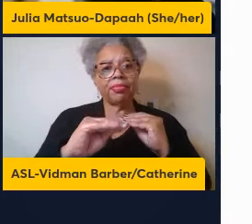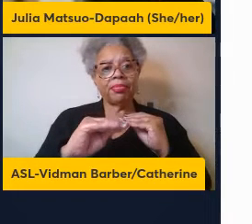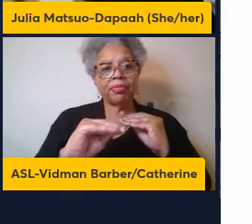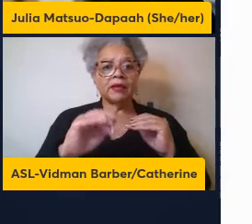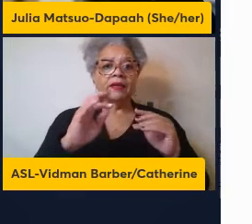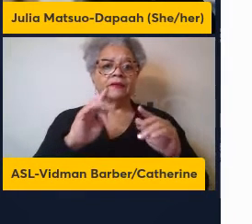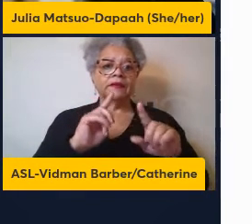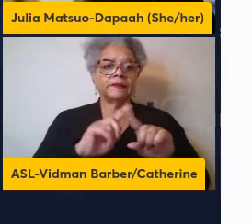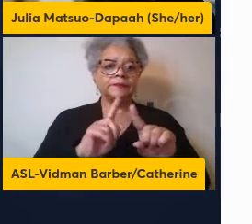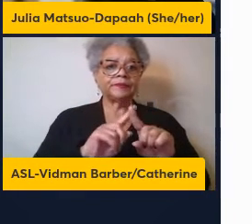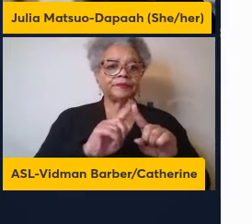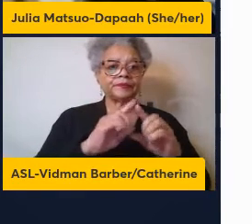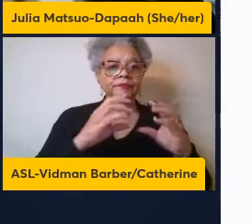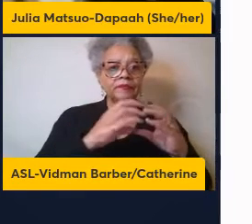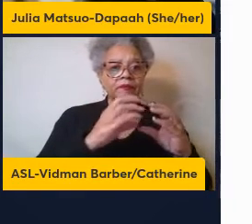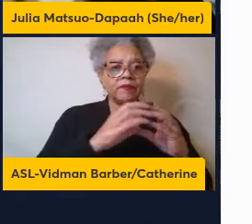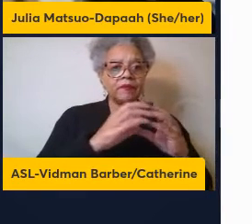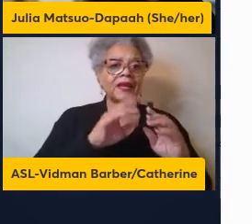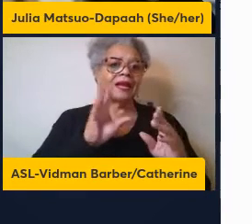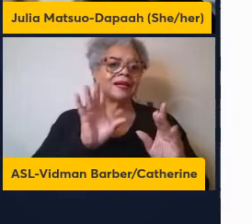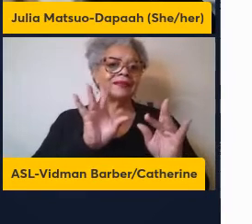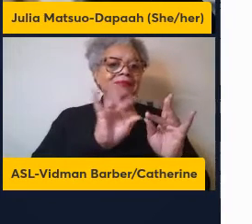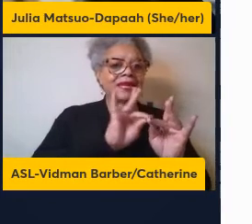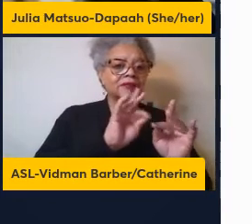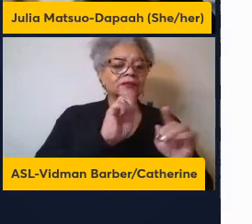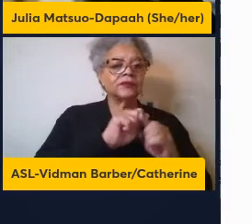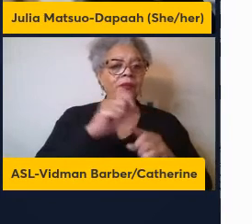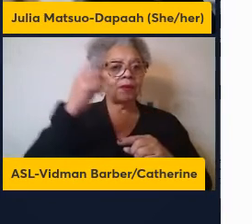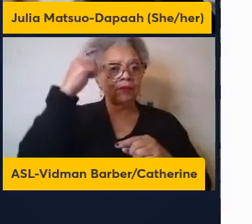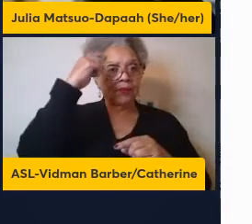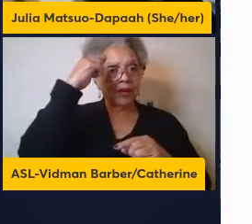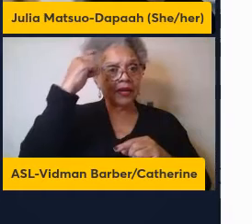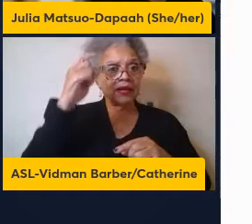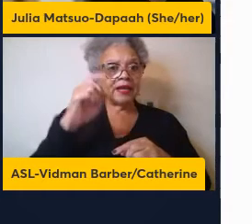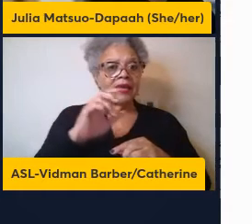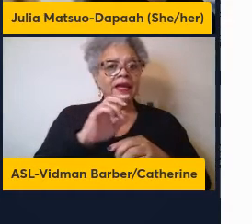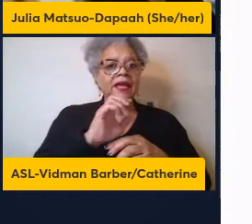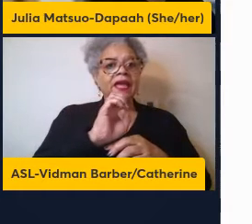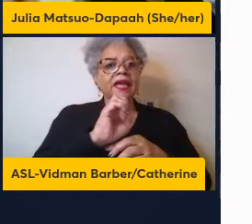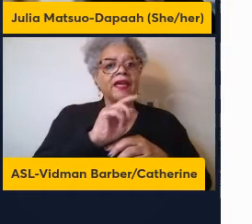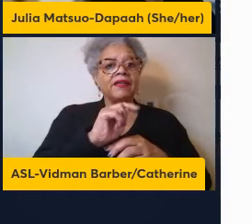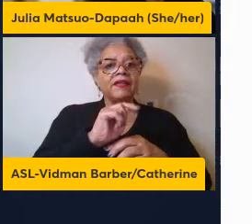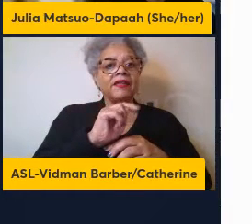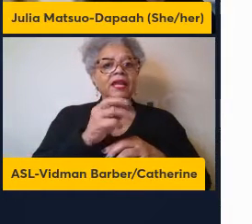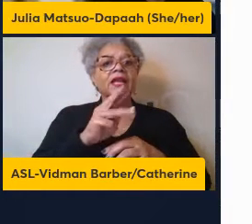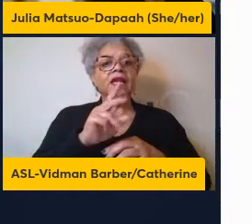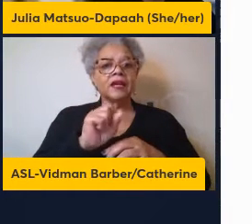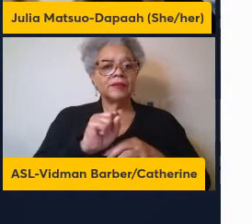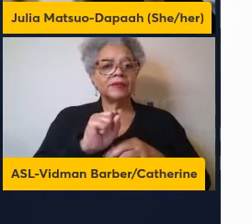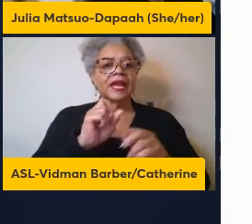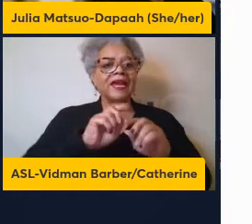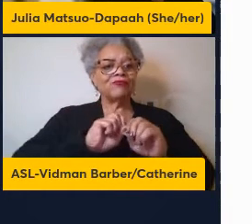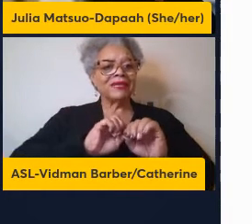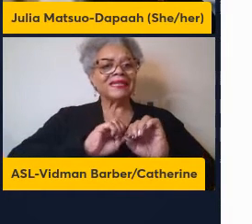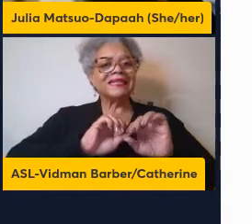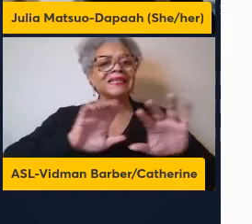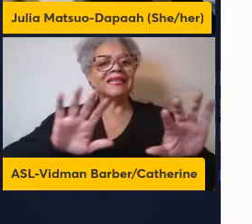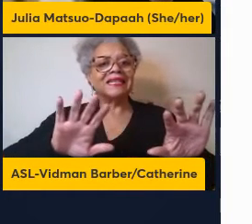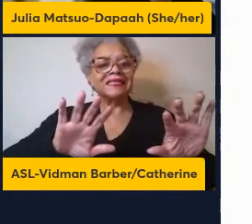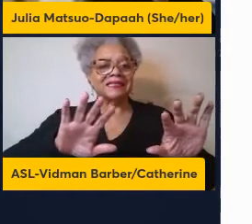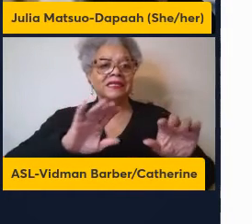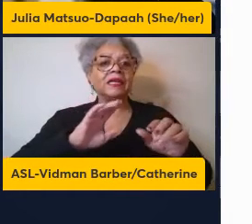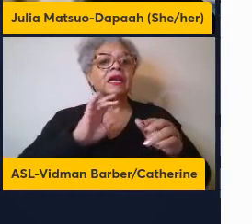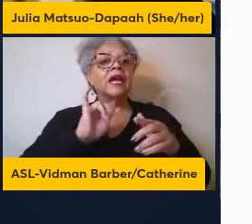attached to brain endothelial cells, and release inflammatory ligands, and in response to these